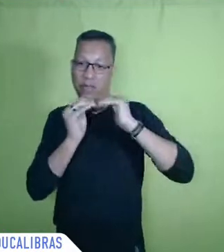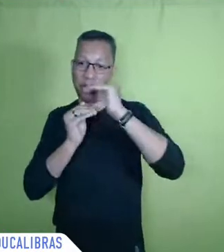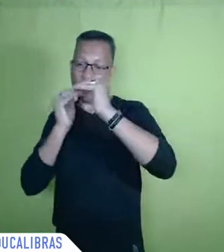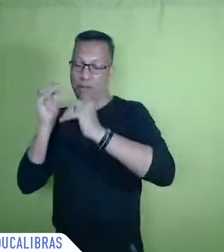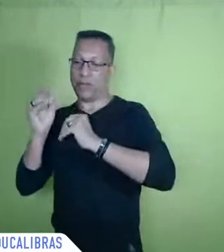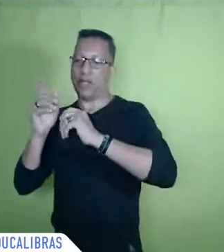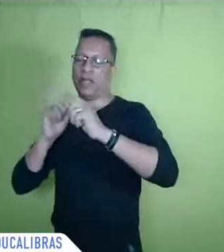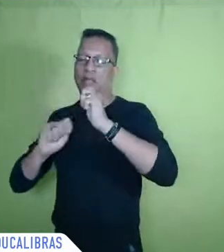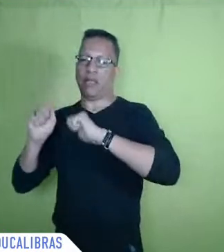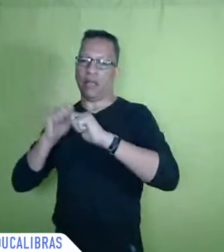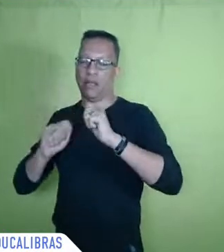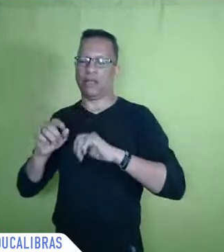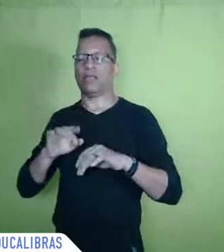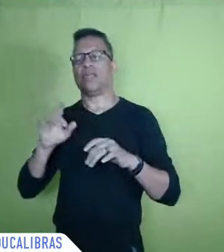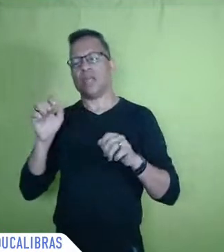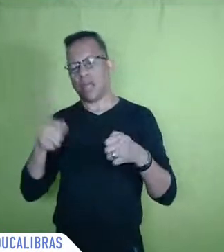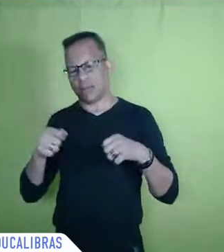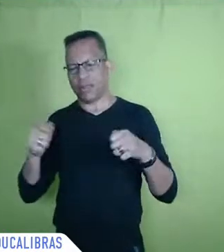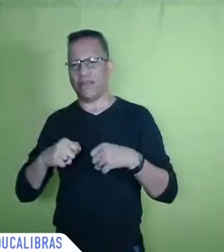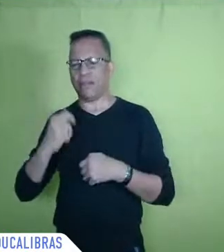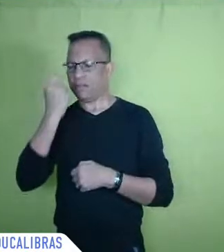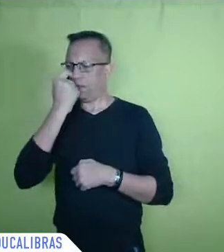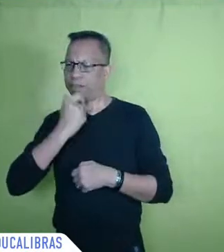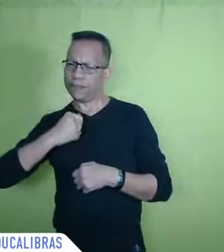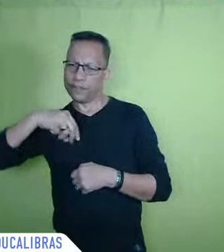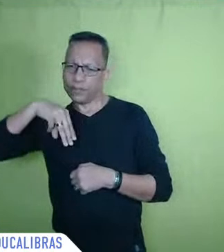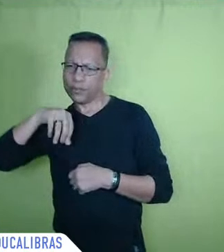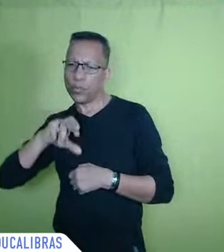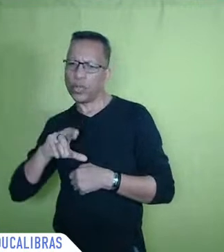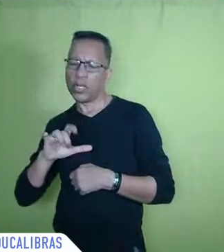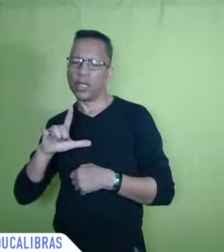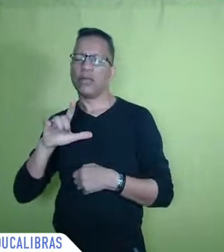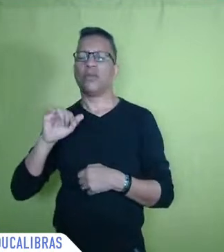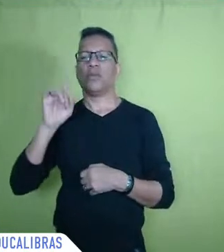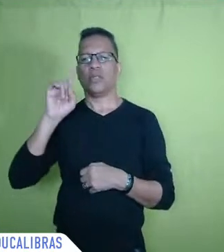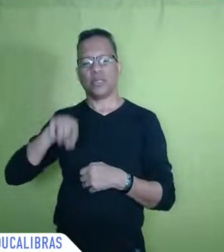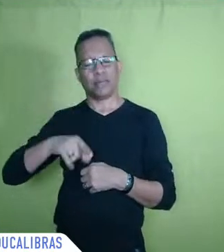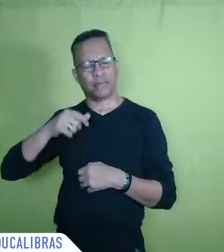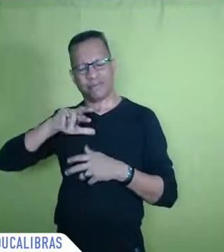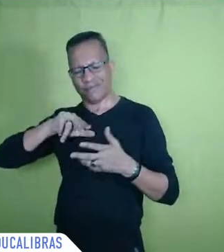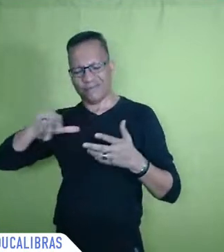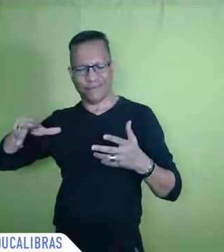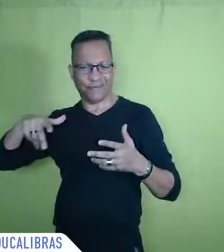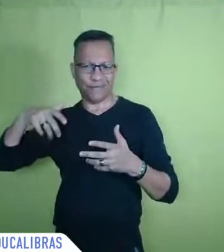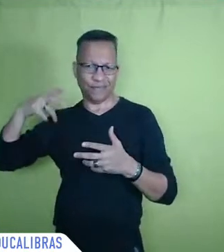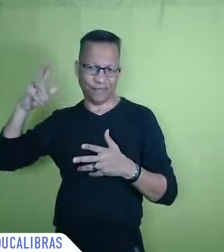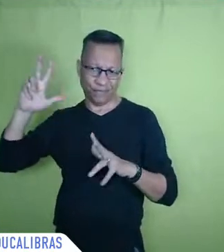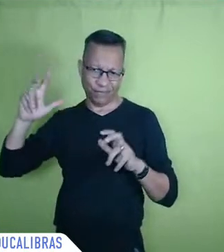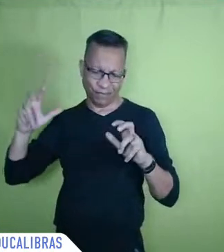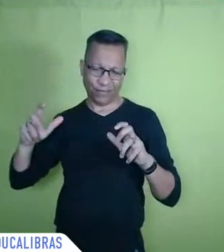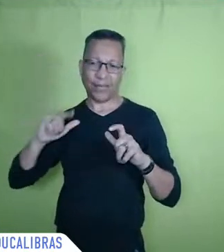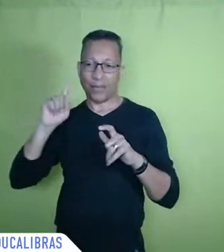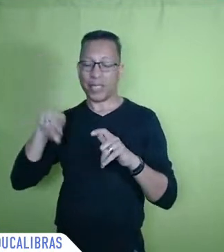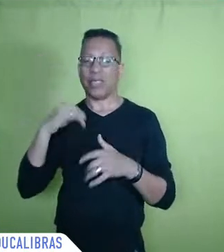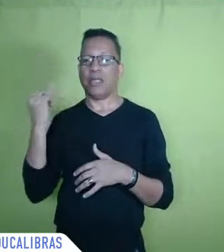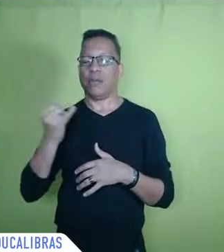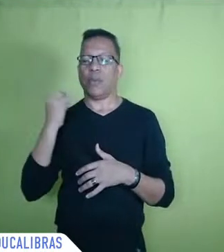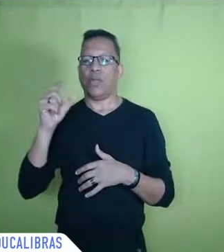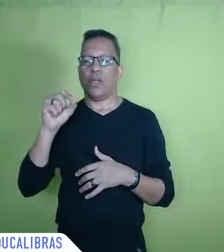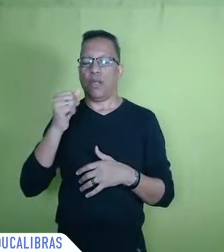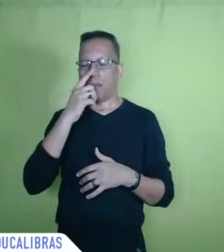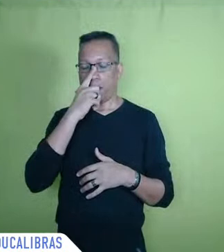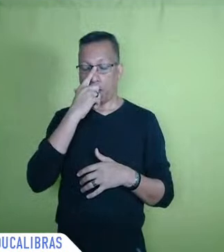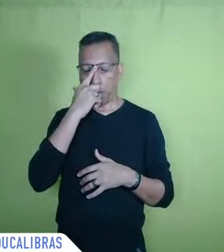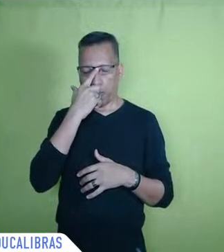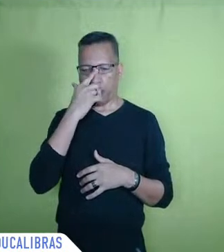it's very important. But if we really really want to have a hope of convincing those